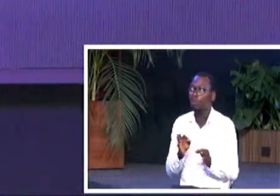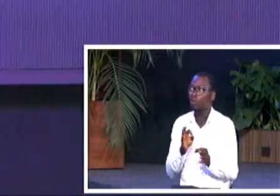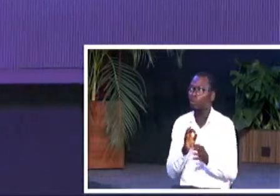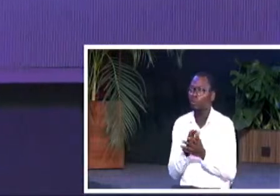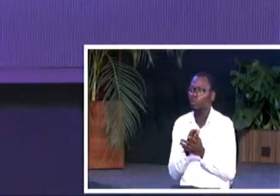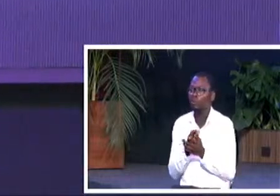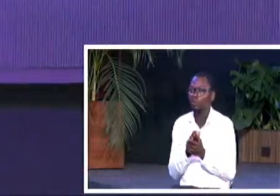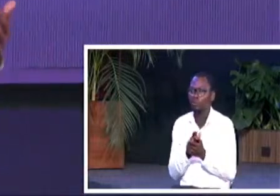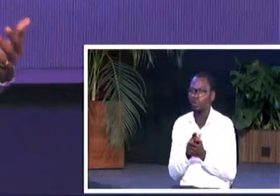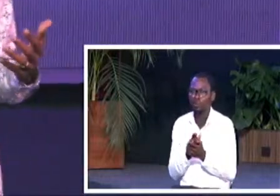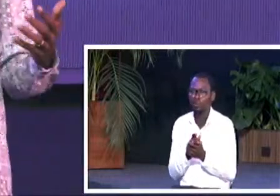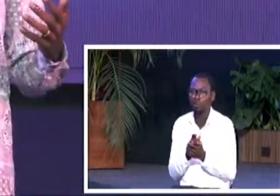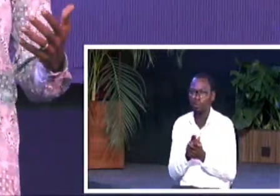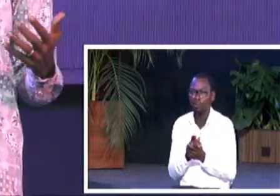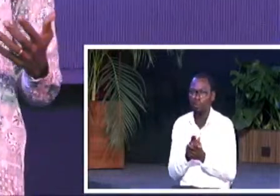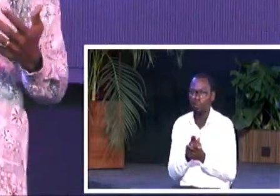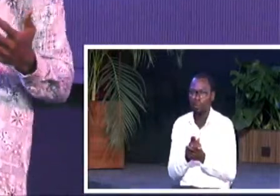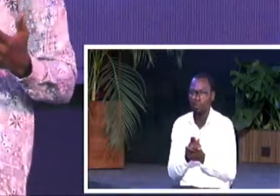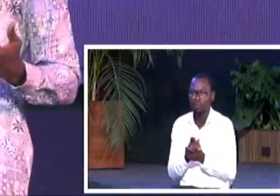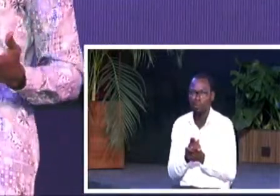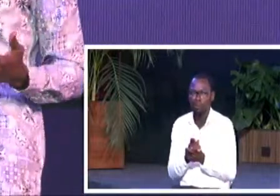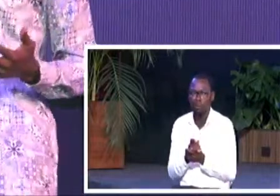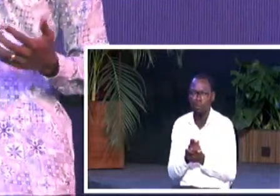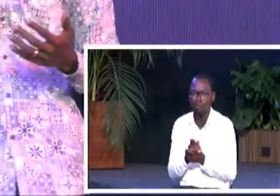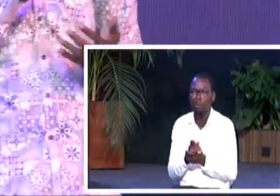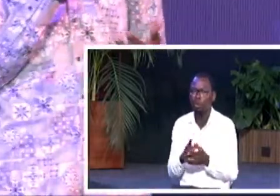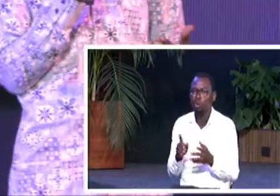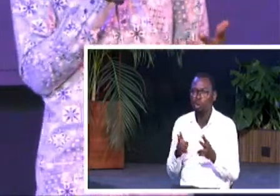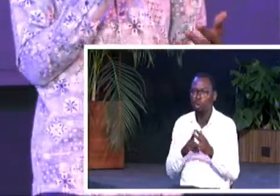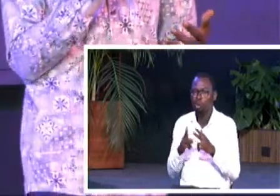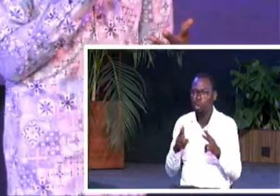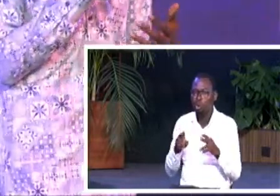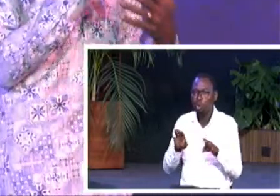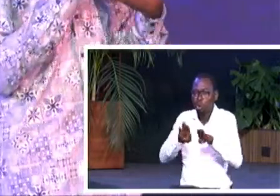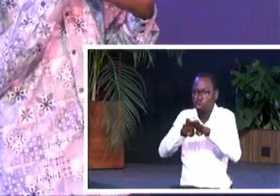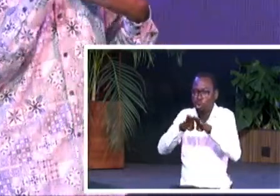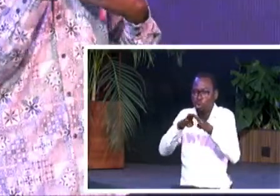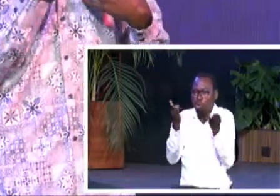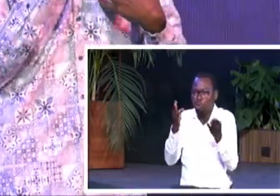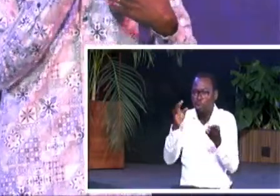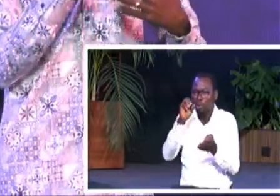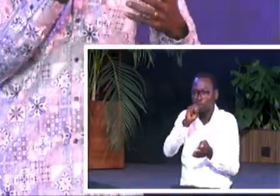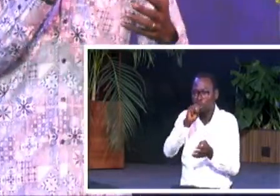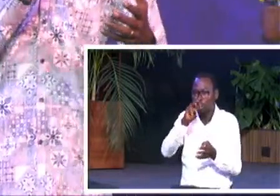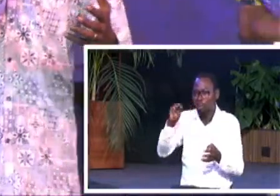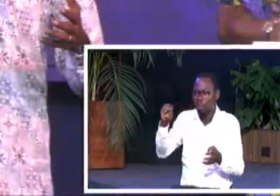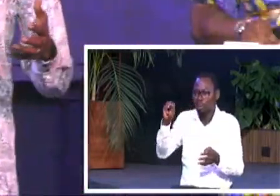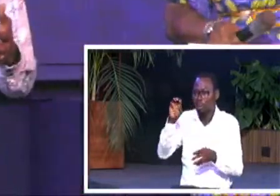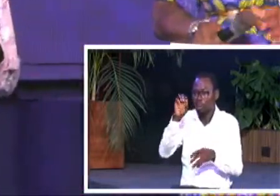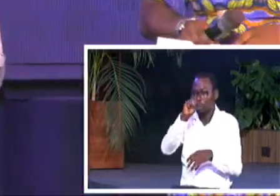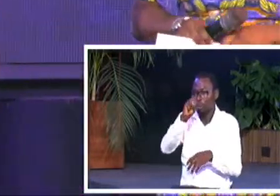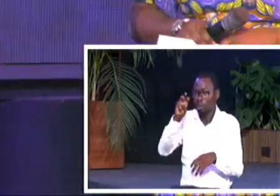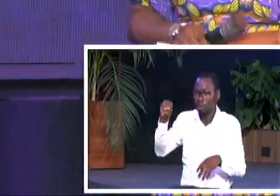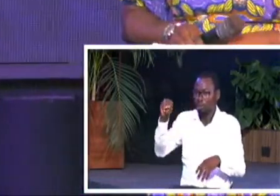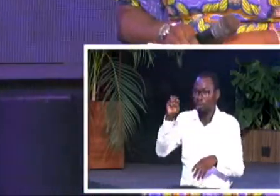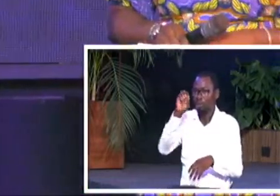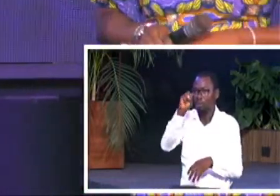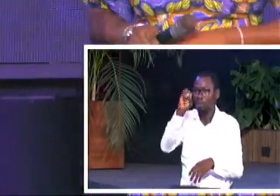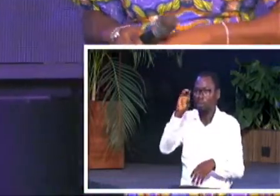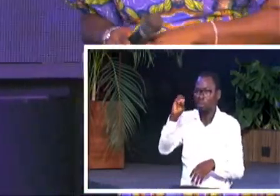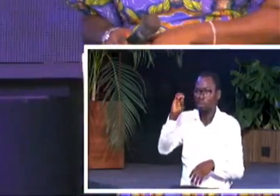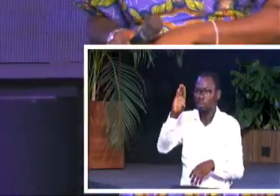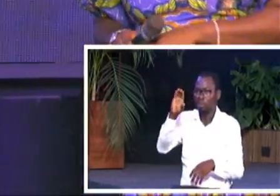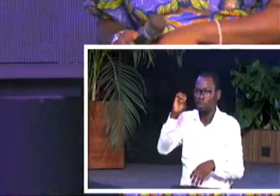chat, just write one thing you have learned. One thing you have learned. I have learned that whatever you are doing from